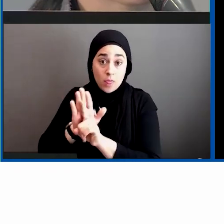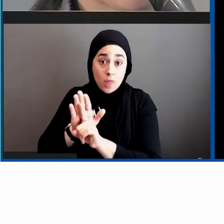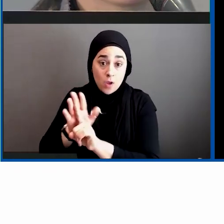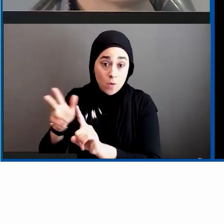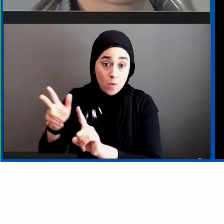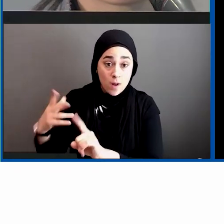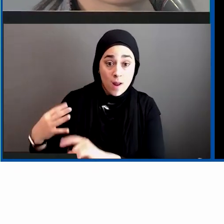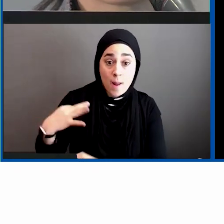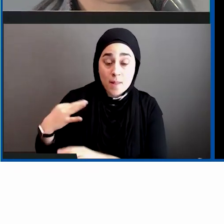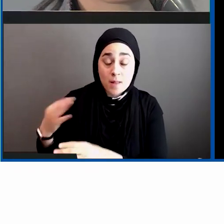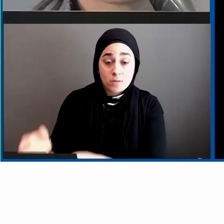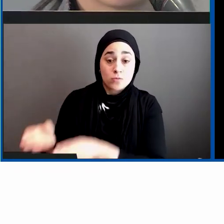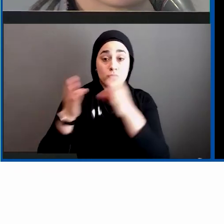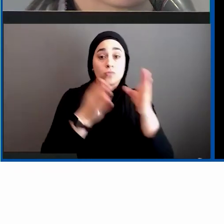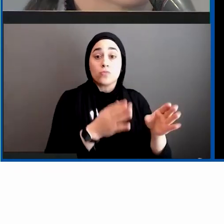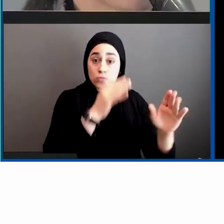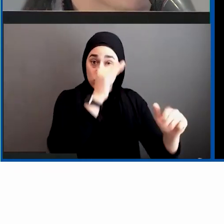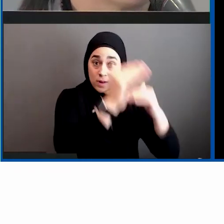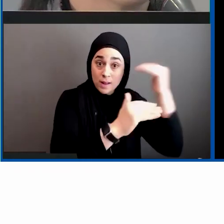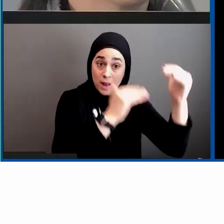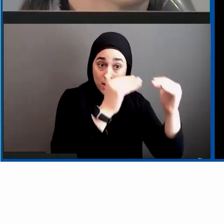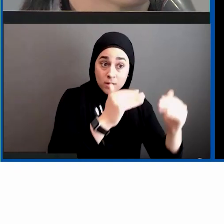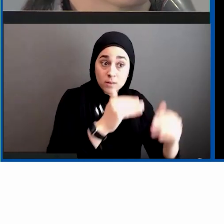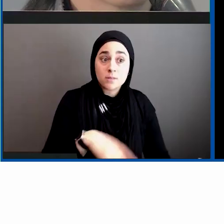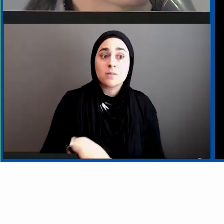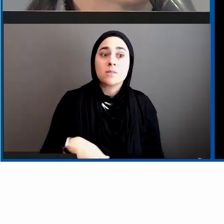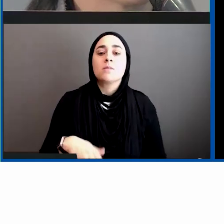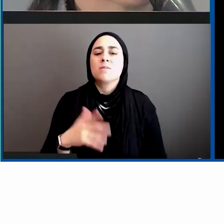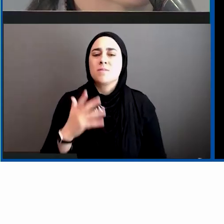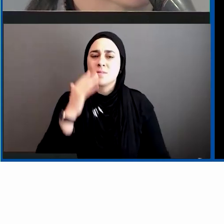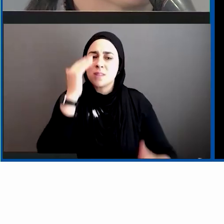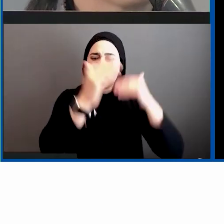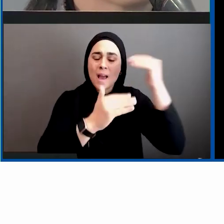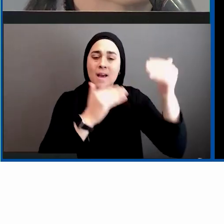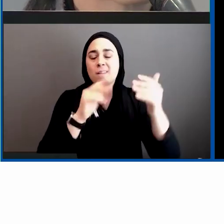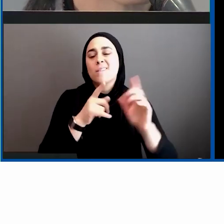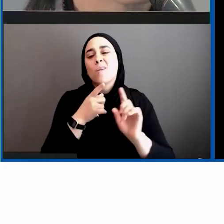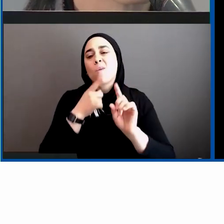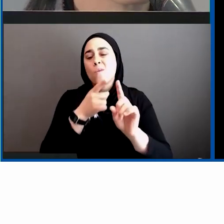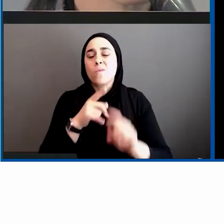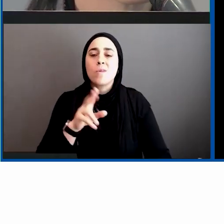would to an adult? And in the adult world, it was about undue hardship.